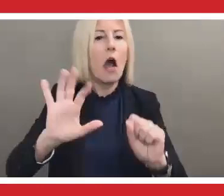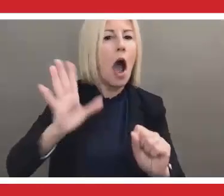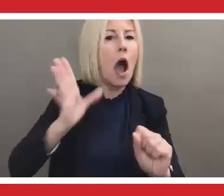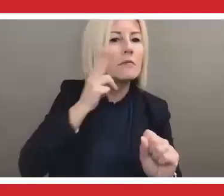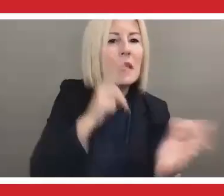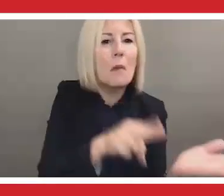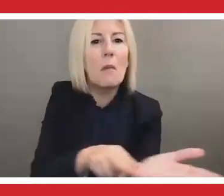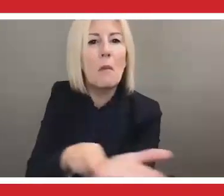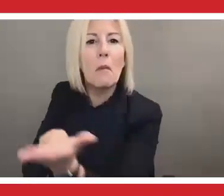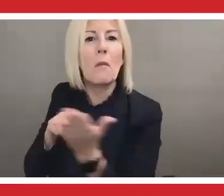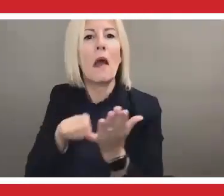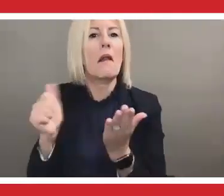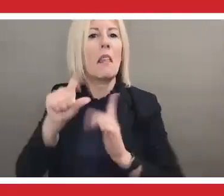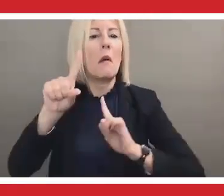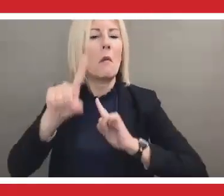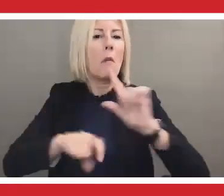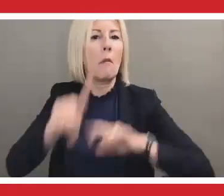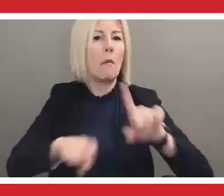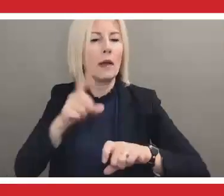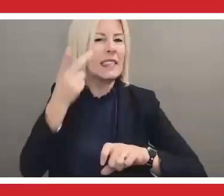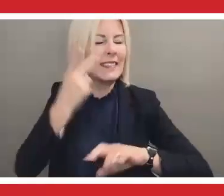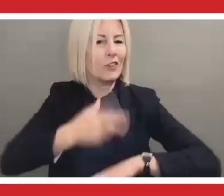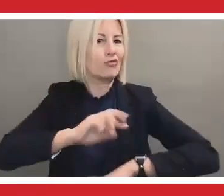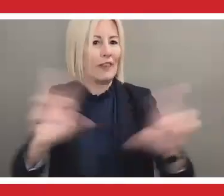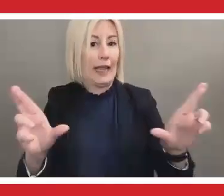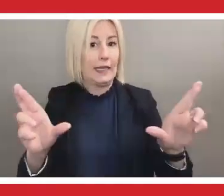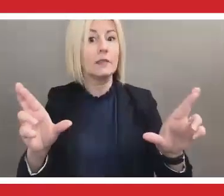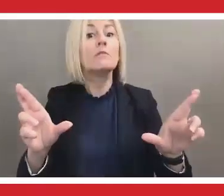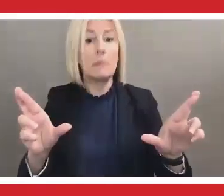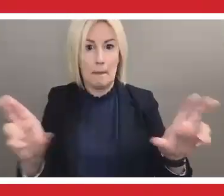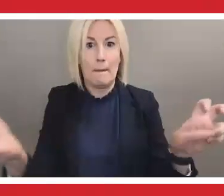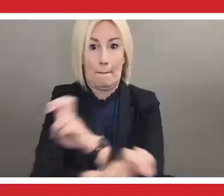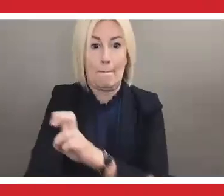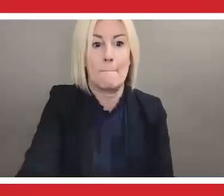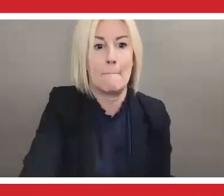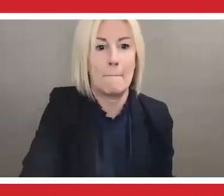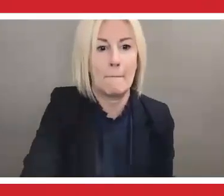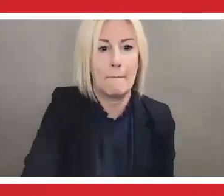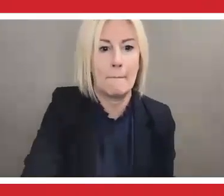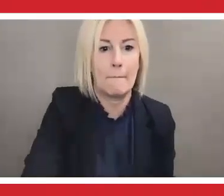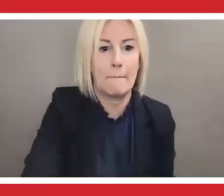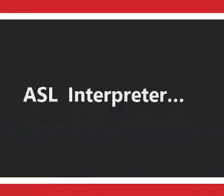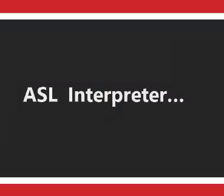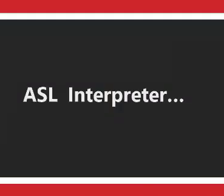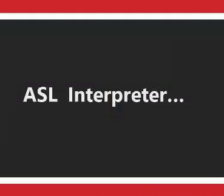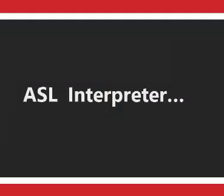again with another poll just to make sure you are ready. And whilst you're voting, I will introduce our